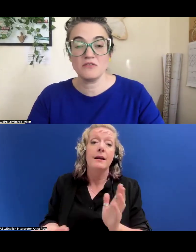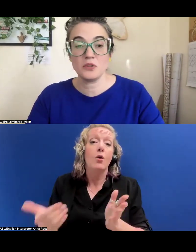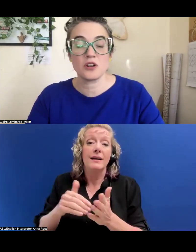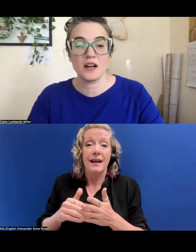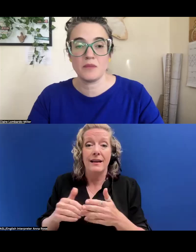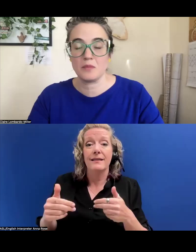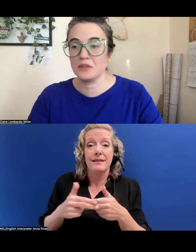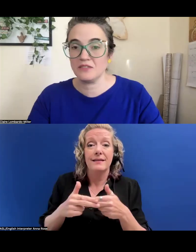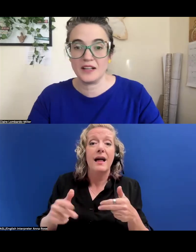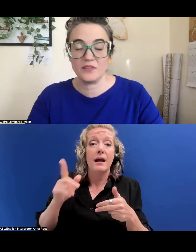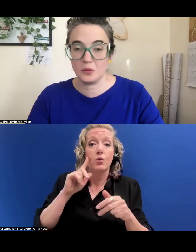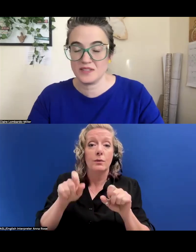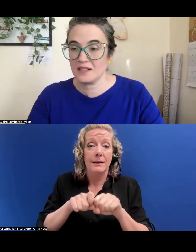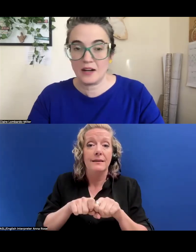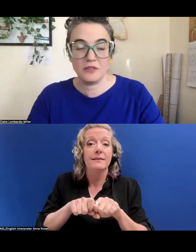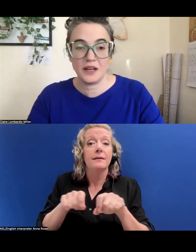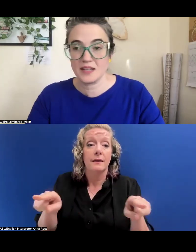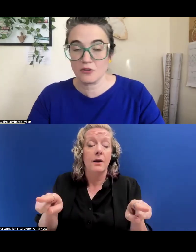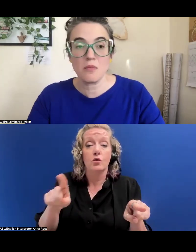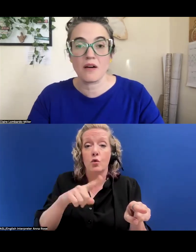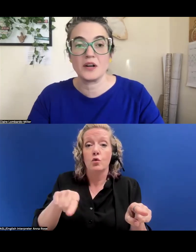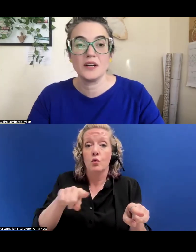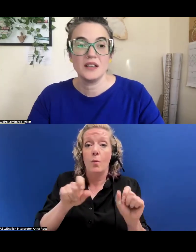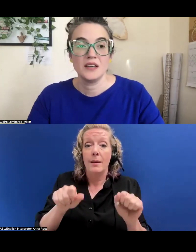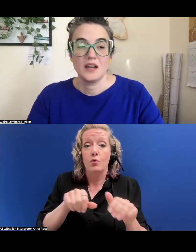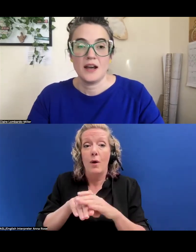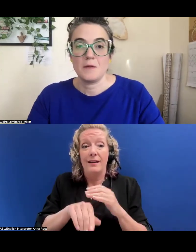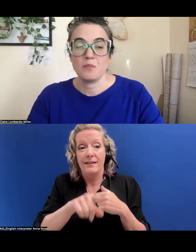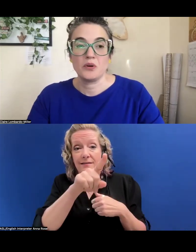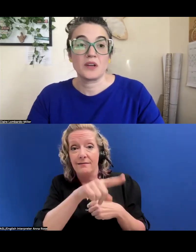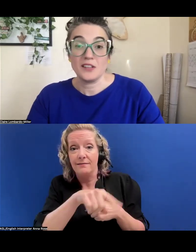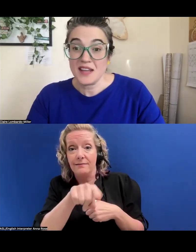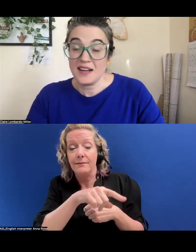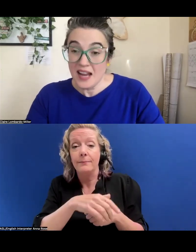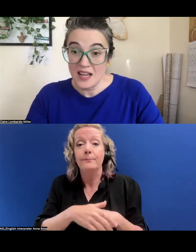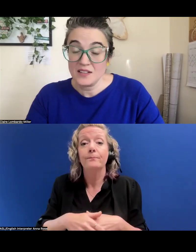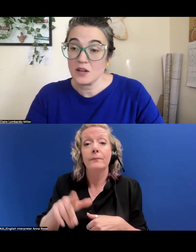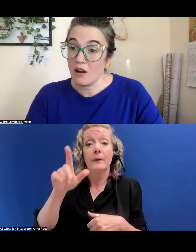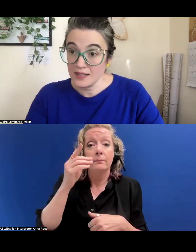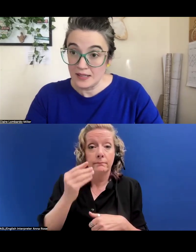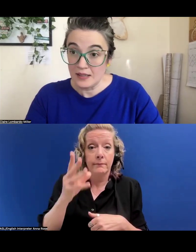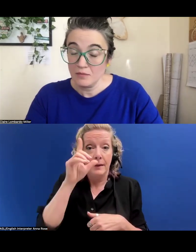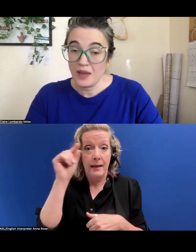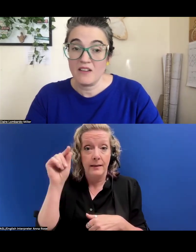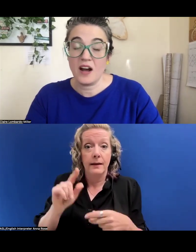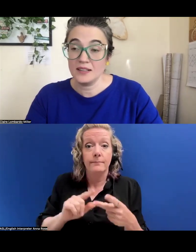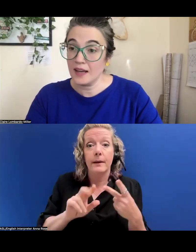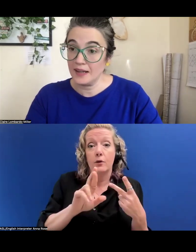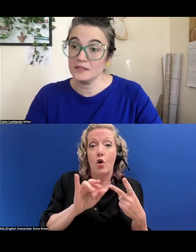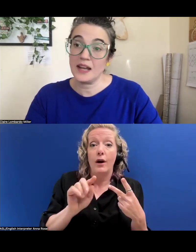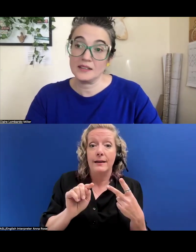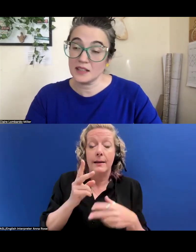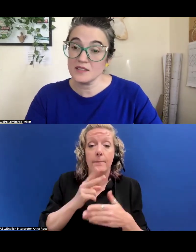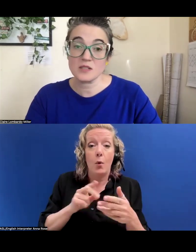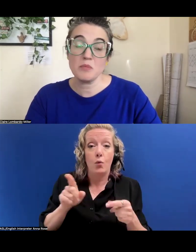to in the future. I believe they'll be sent out today or tomorrow. Both Gallaudet and RIT have